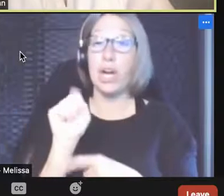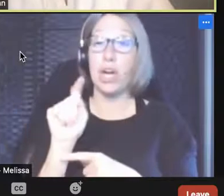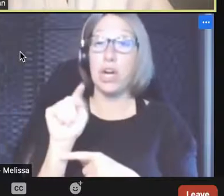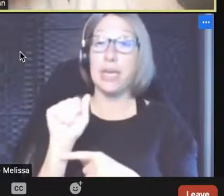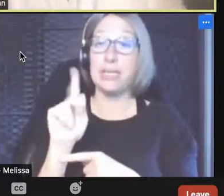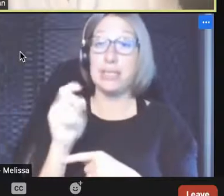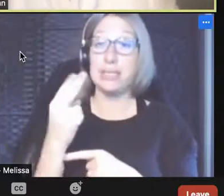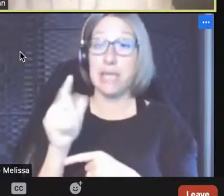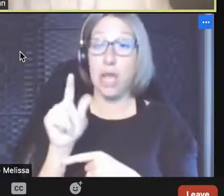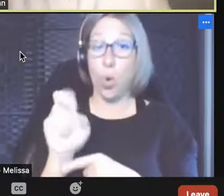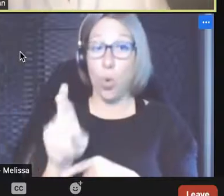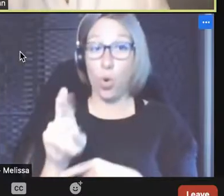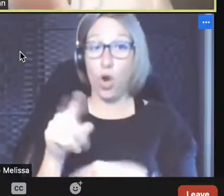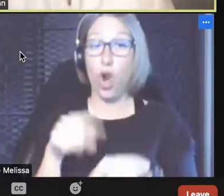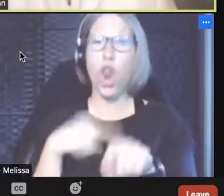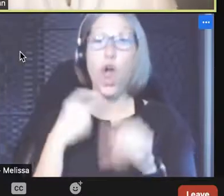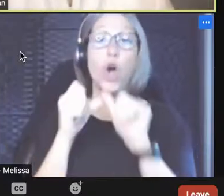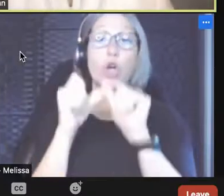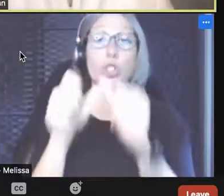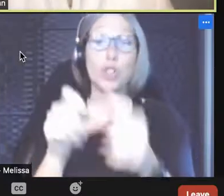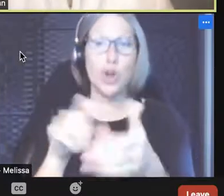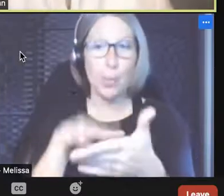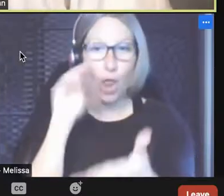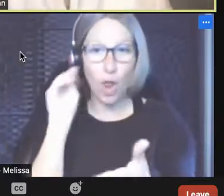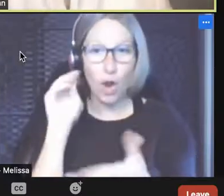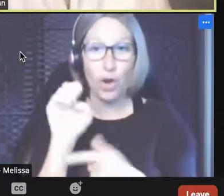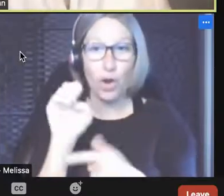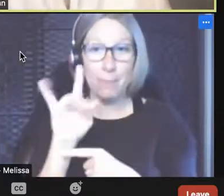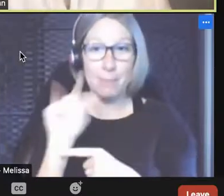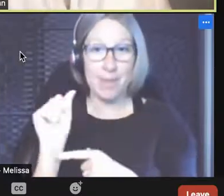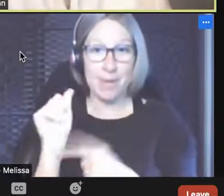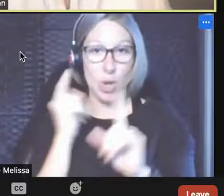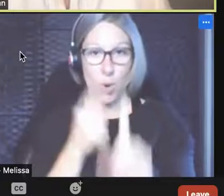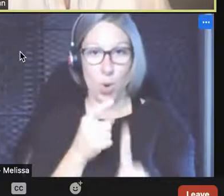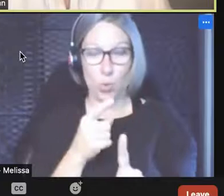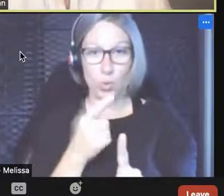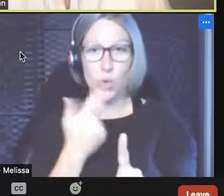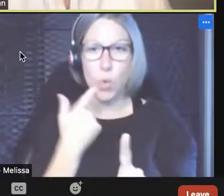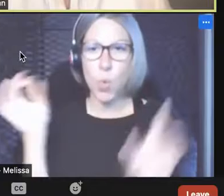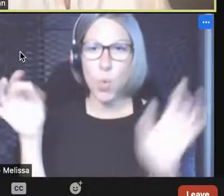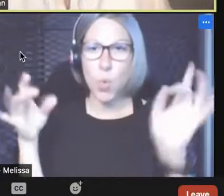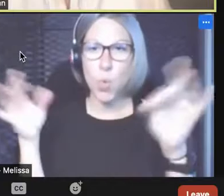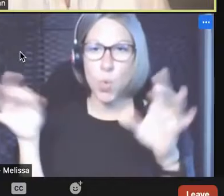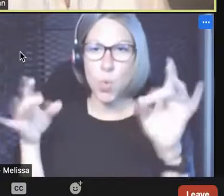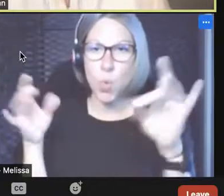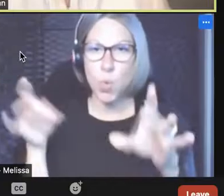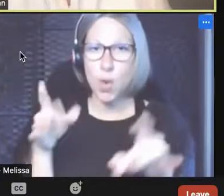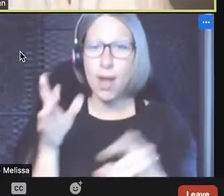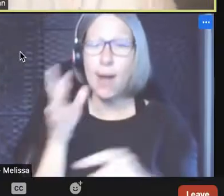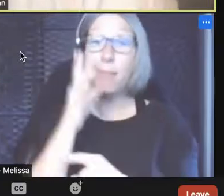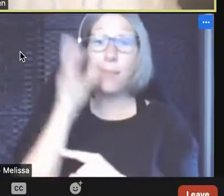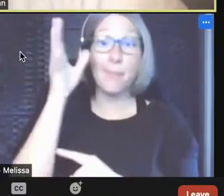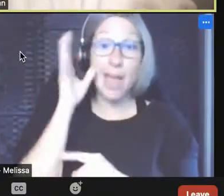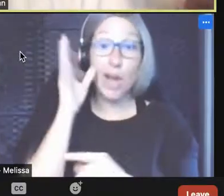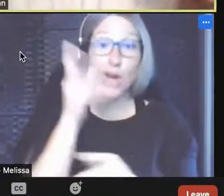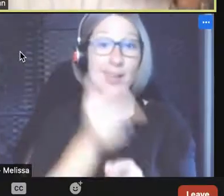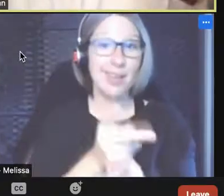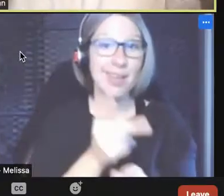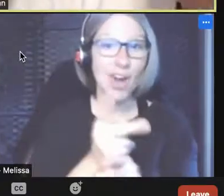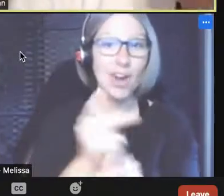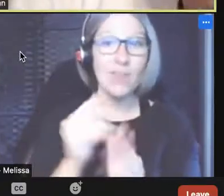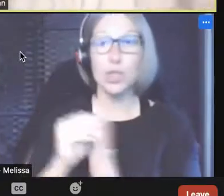goals, because the parent, notice who gets to give input here. The parent, the caregiver, the student themselves, or a family member.